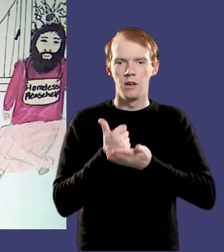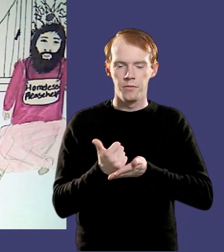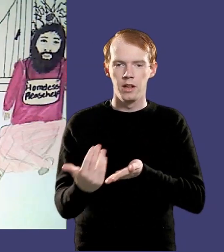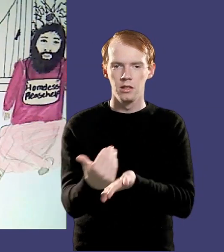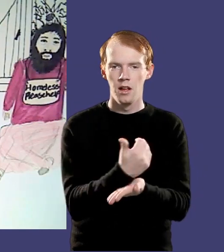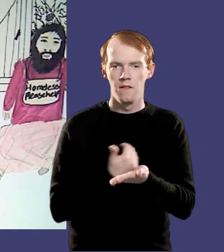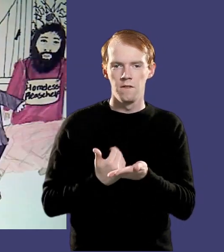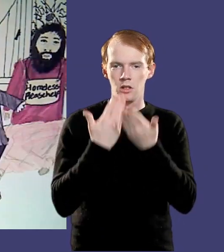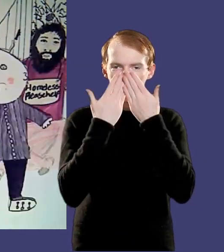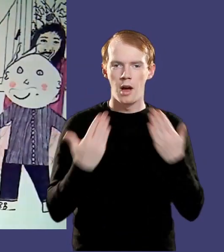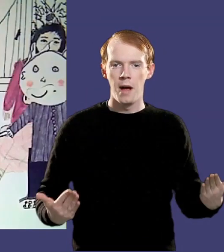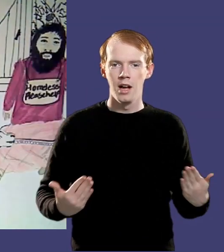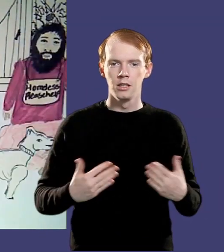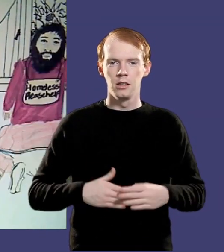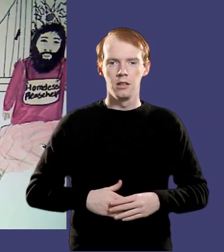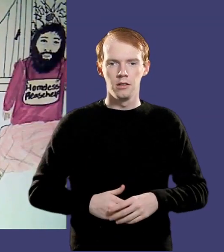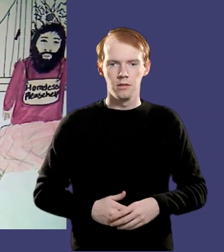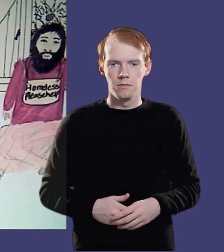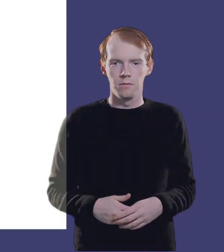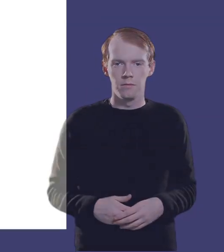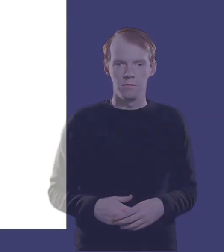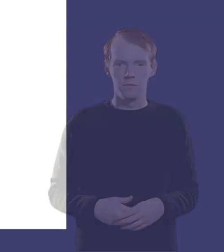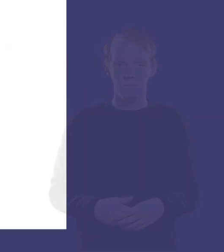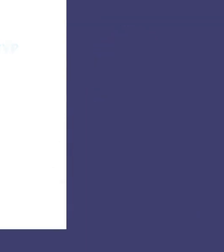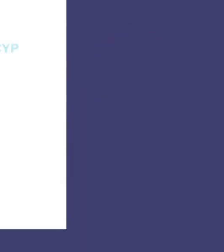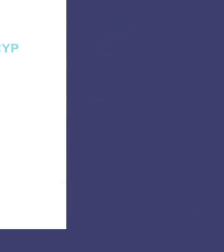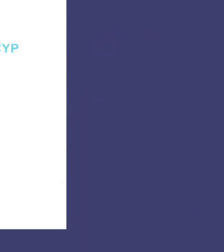Help us feel safe and respected.